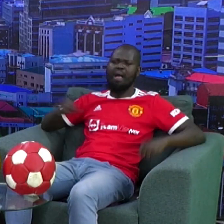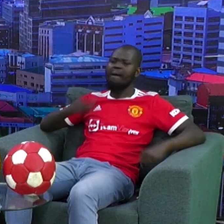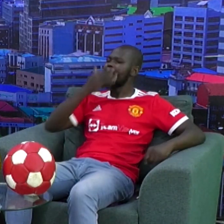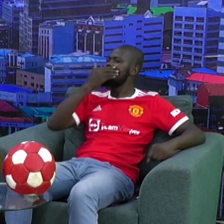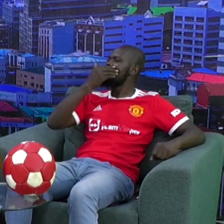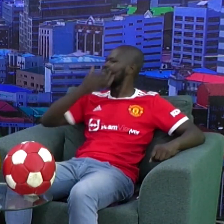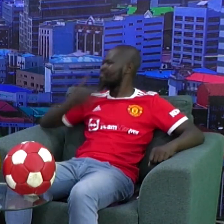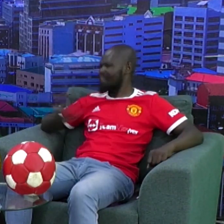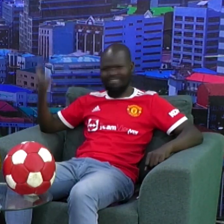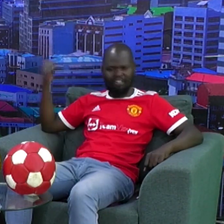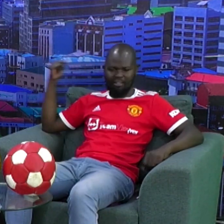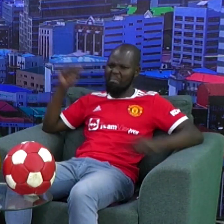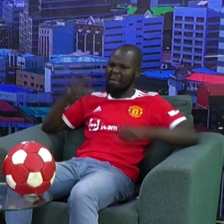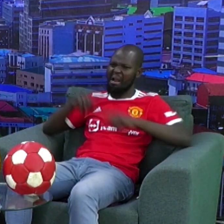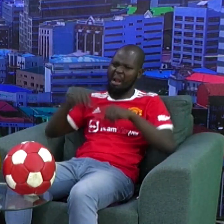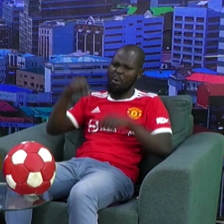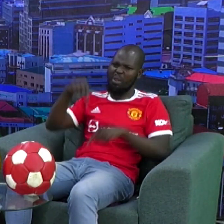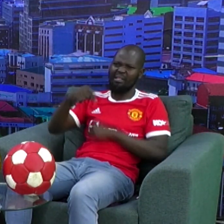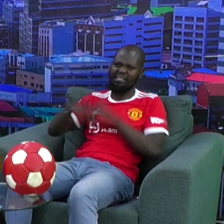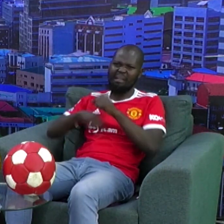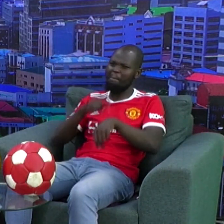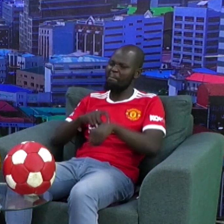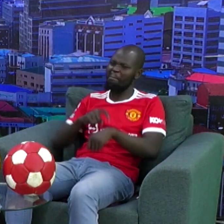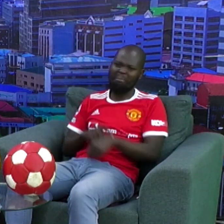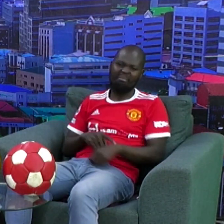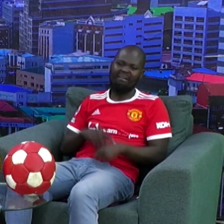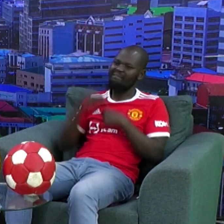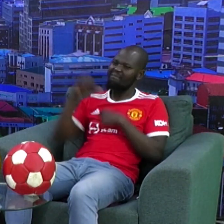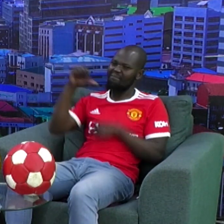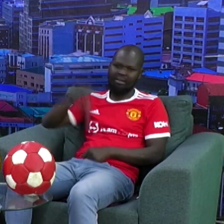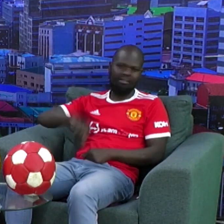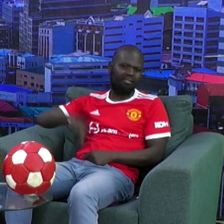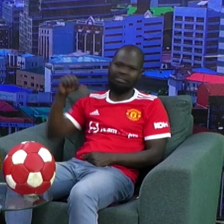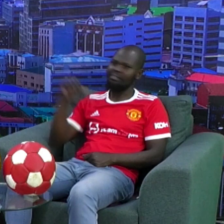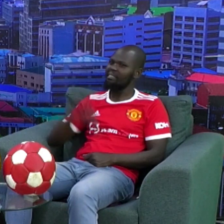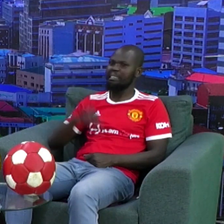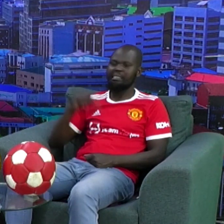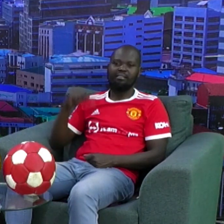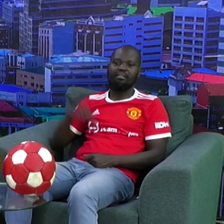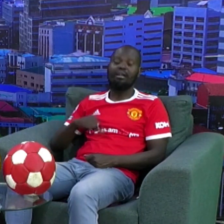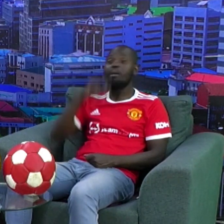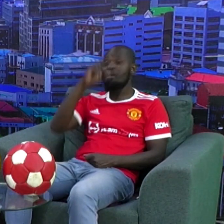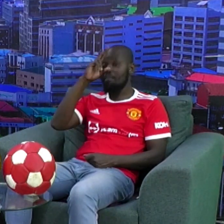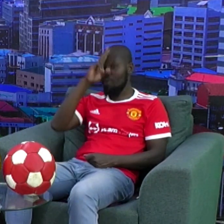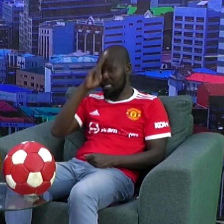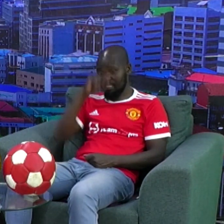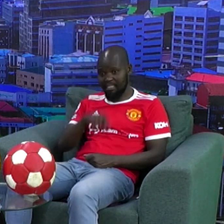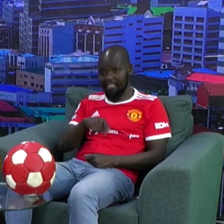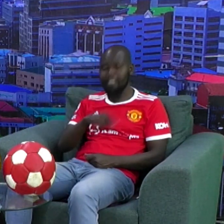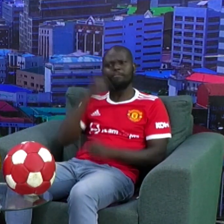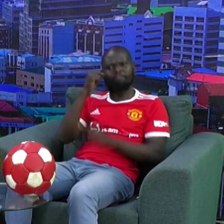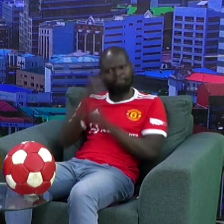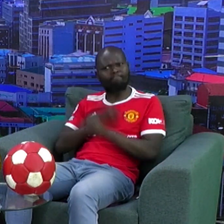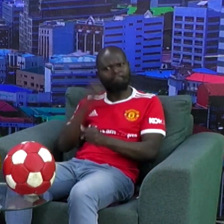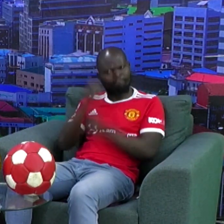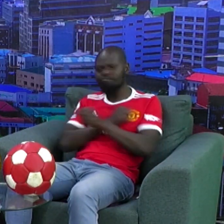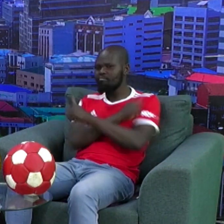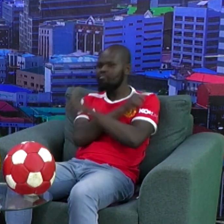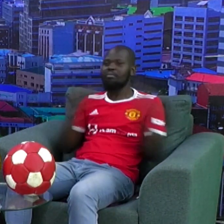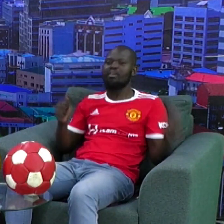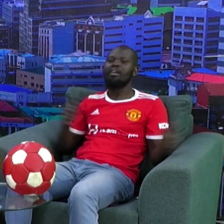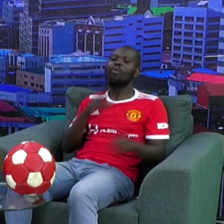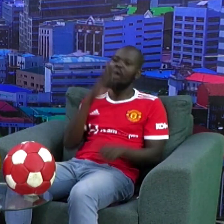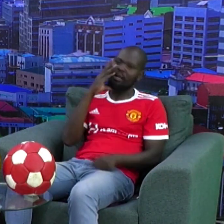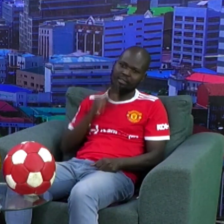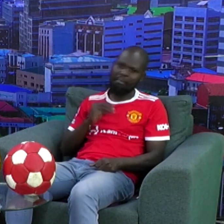2-3 years ago, Sofapaka was really good, but now this year, it has really played at its worst.